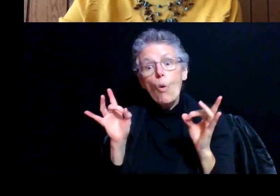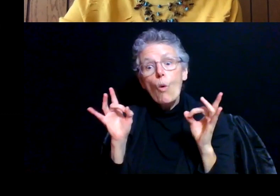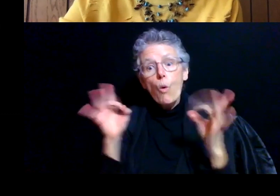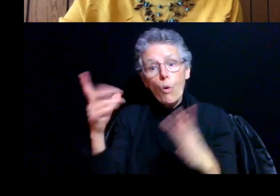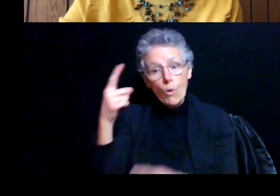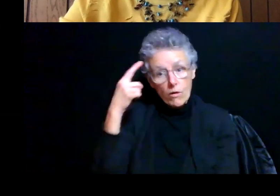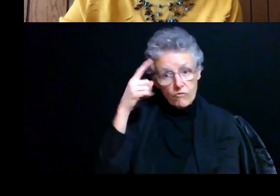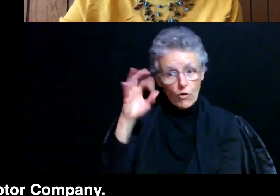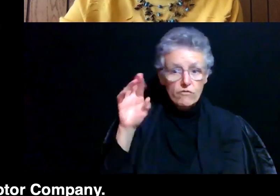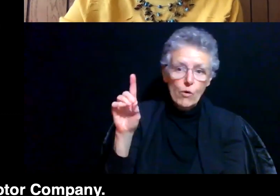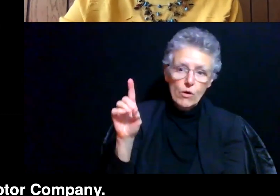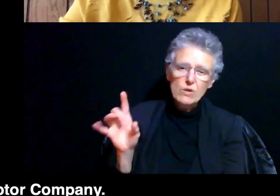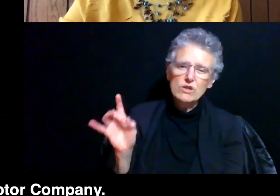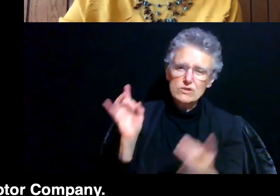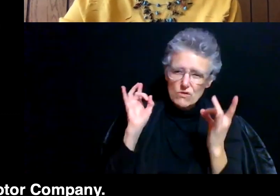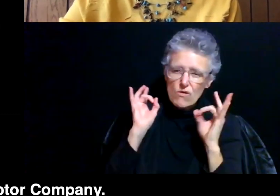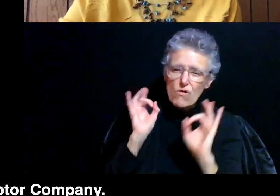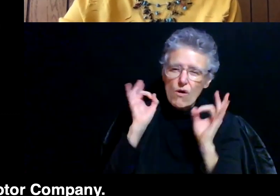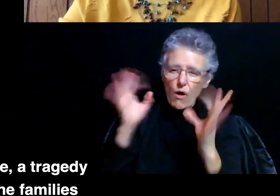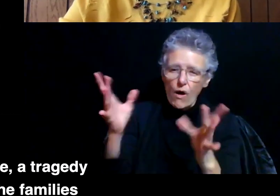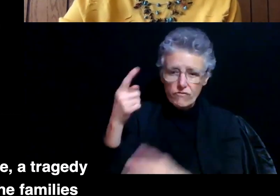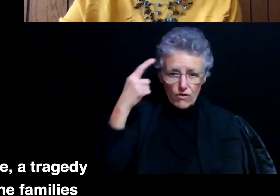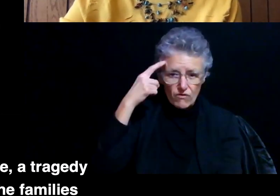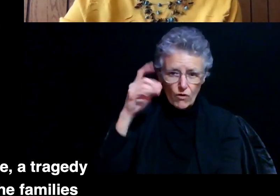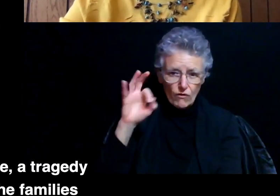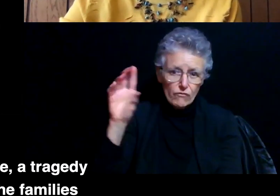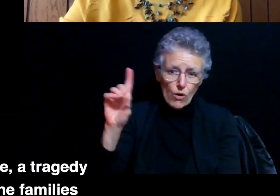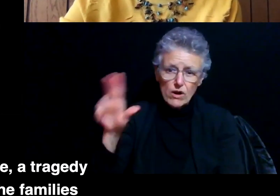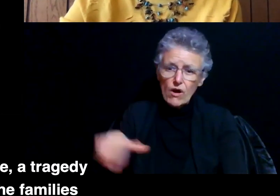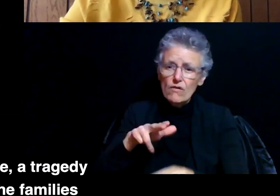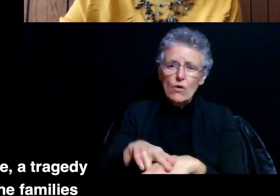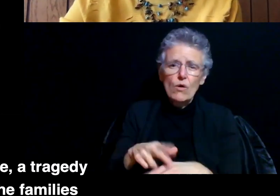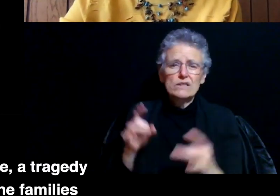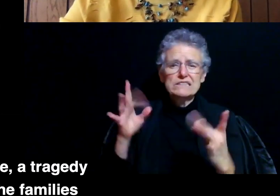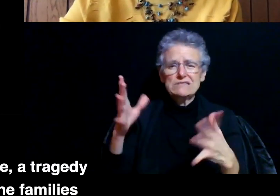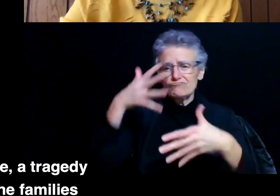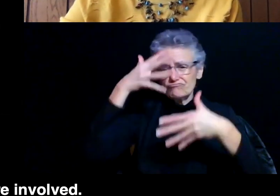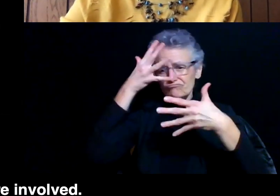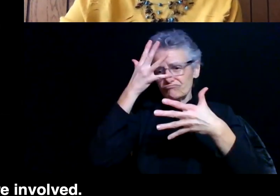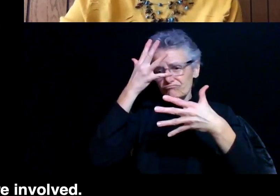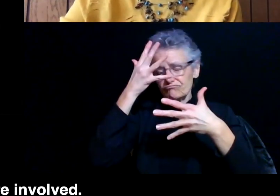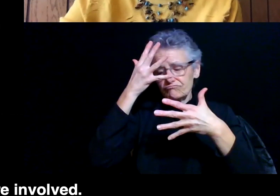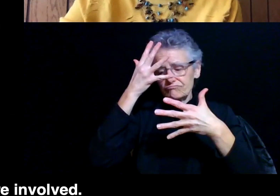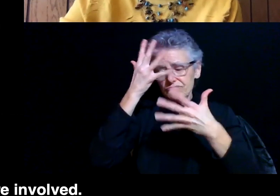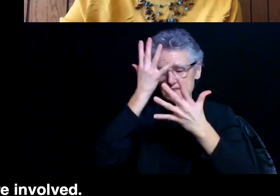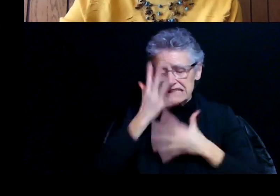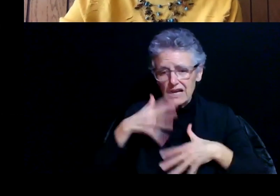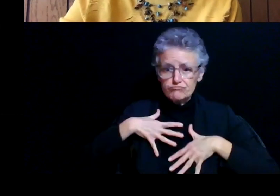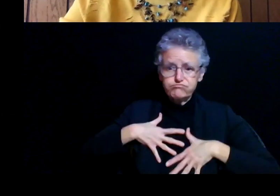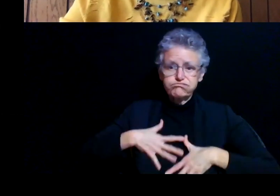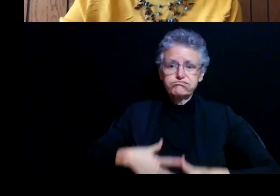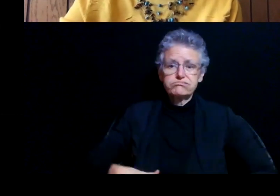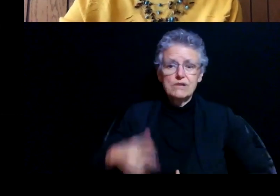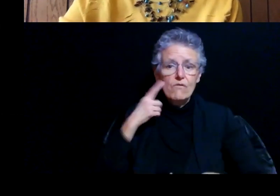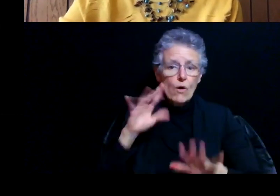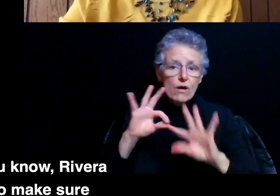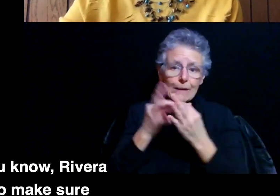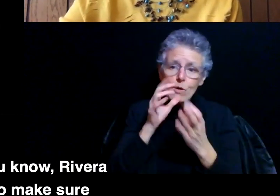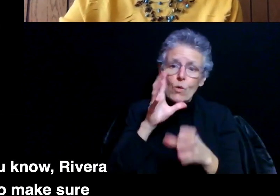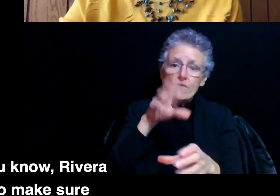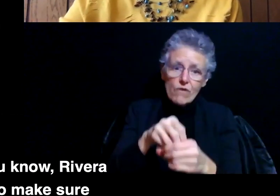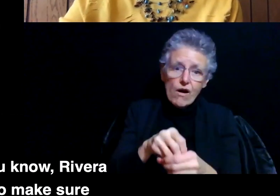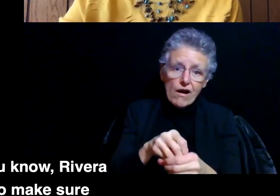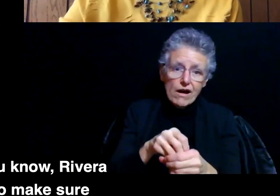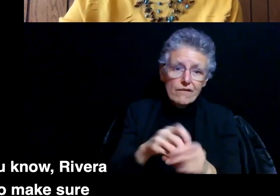disaster for Ford Motor Company. Of course, a tragedy for all the families that weren't involved.